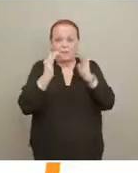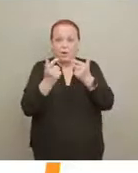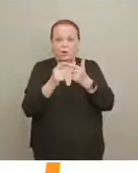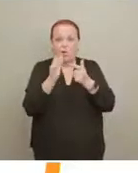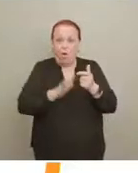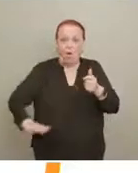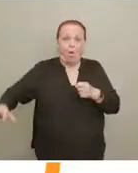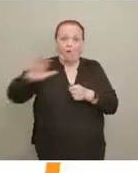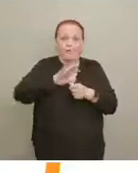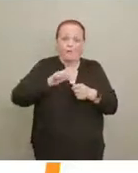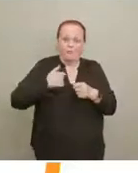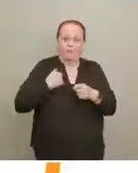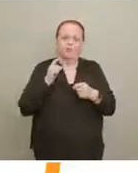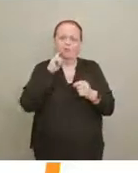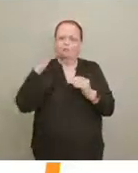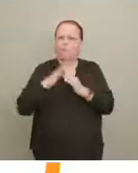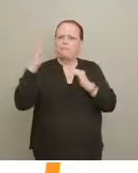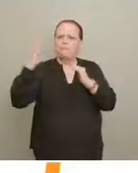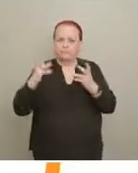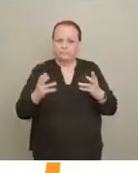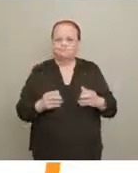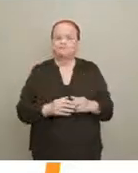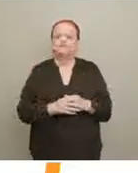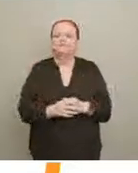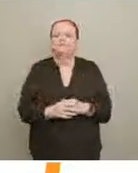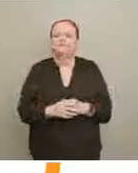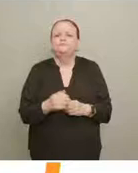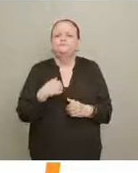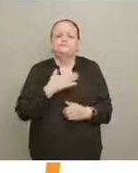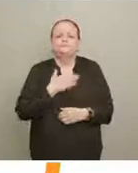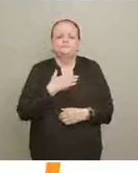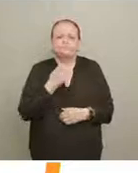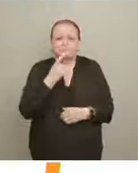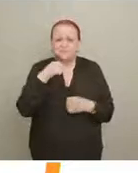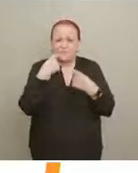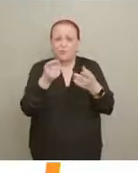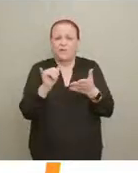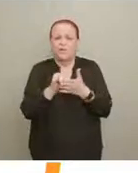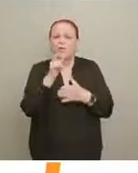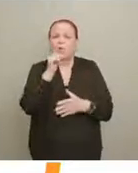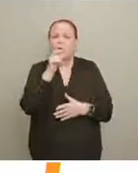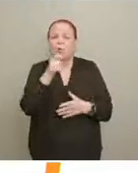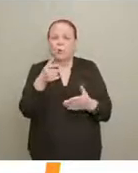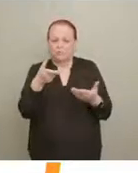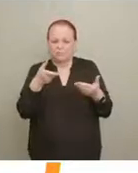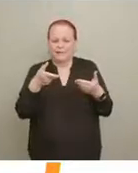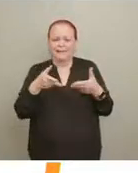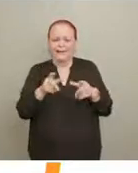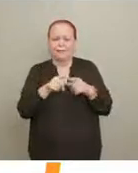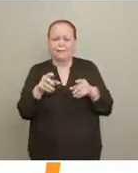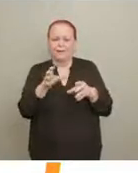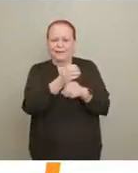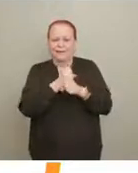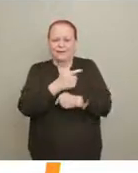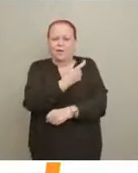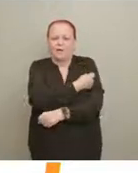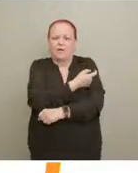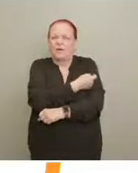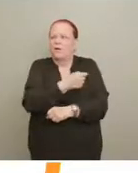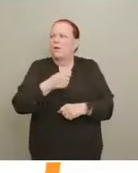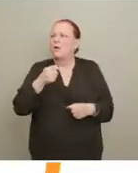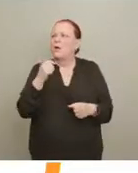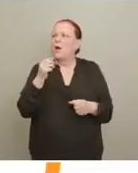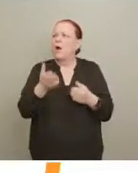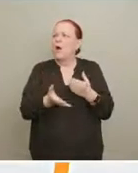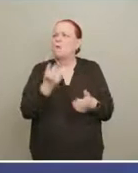I'm happy to report that those who qualify for the booster shot or additional shot, as we call it, and we now over